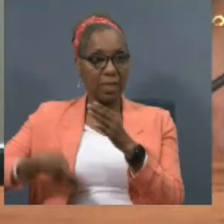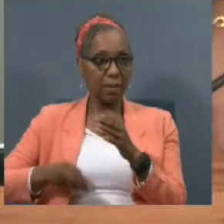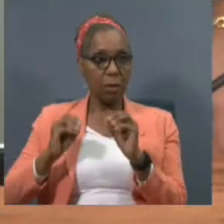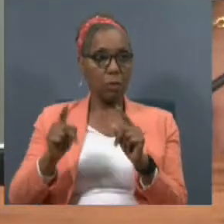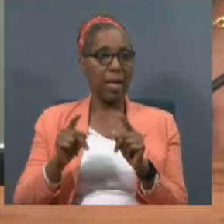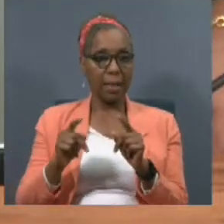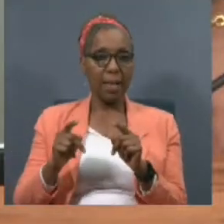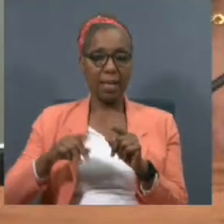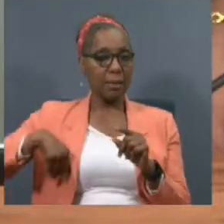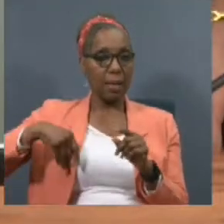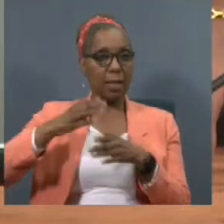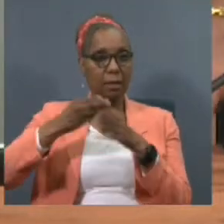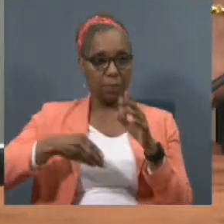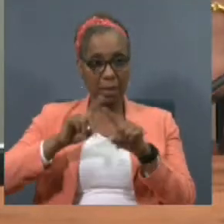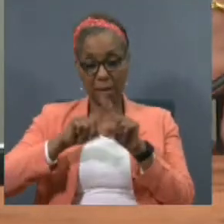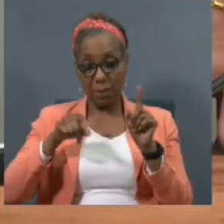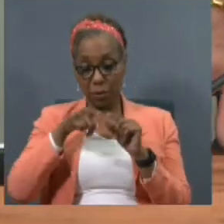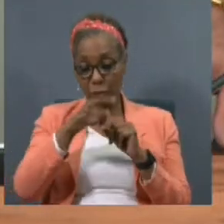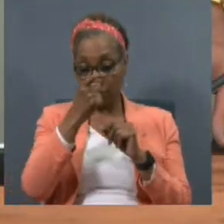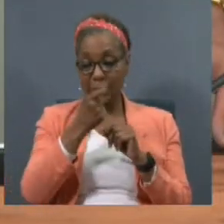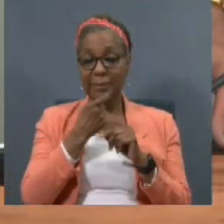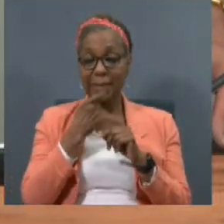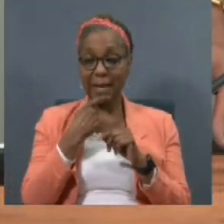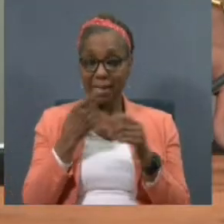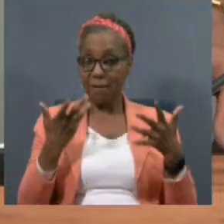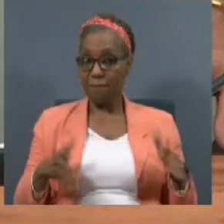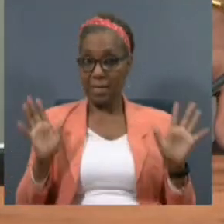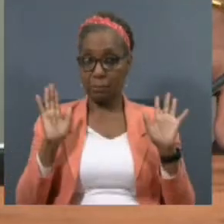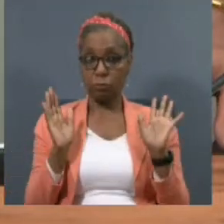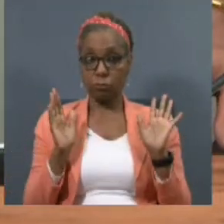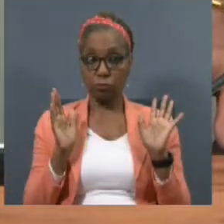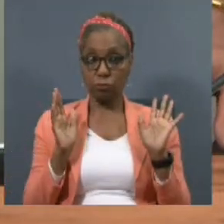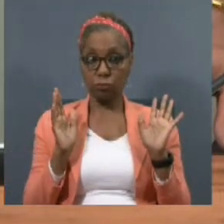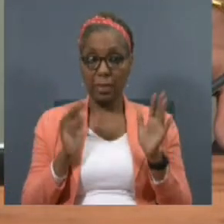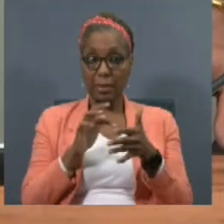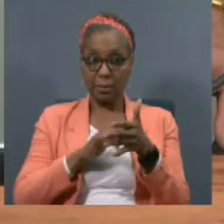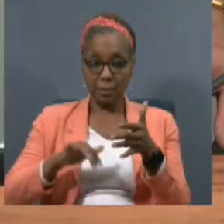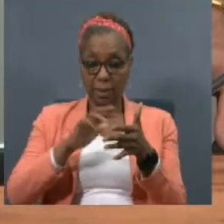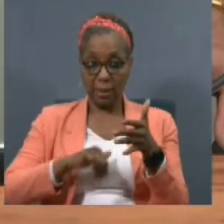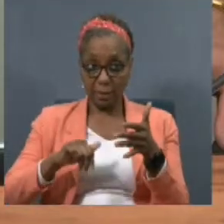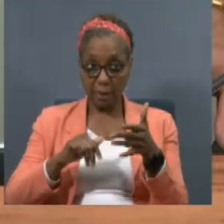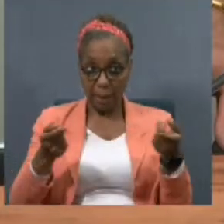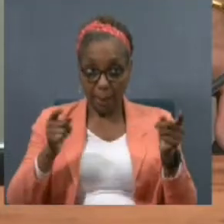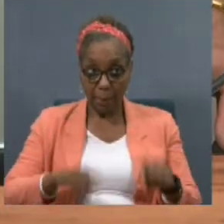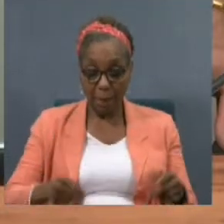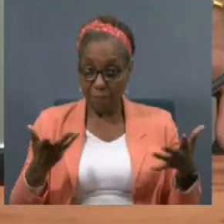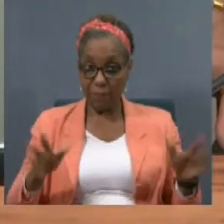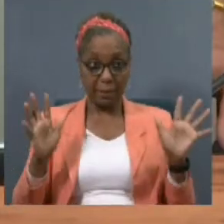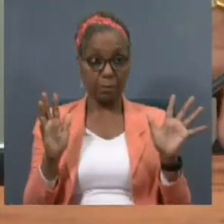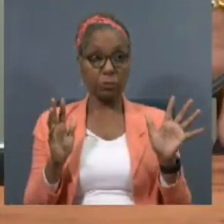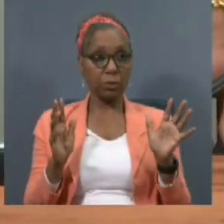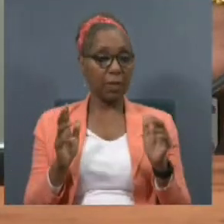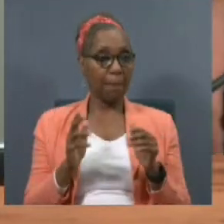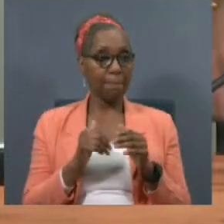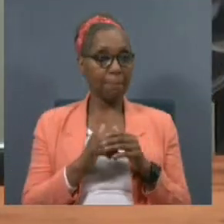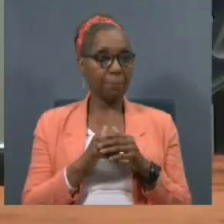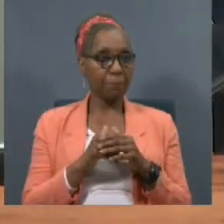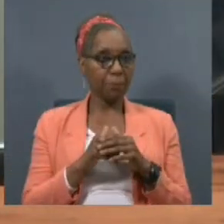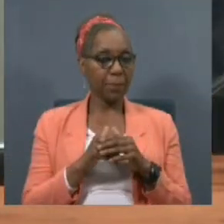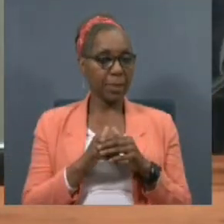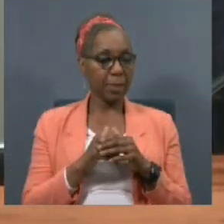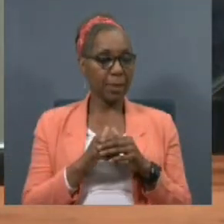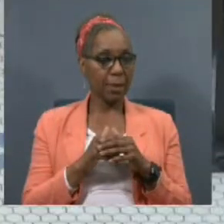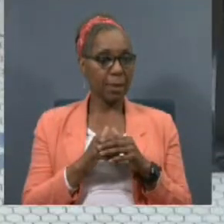haven't been completed. But if you're saying they have, the studies have been done, then, yeah, what'd